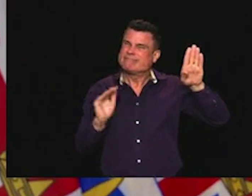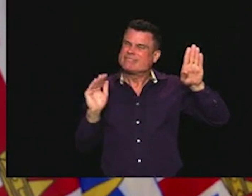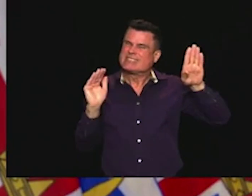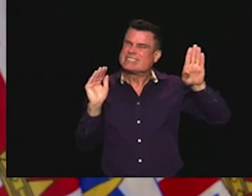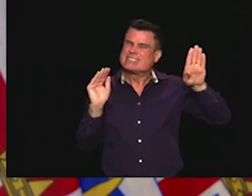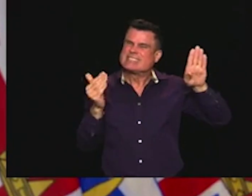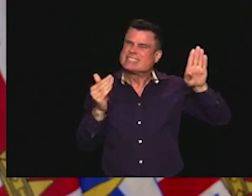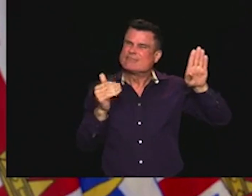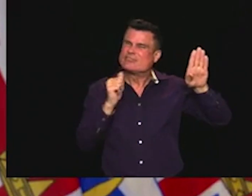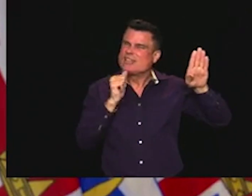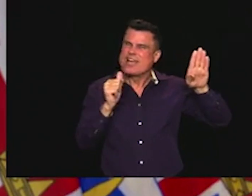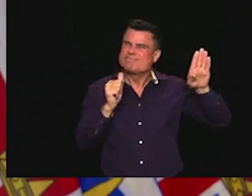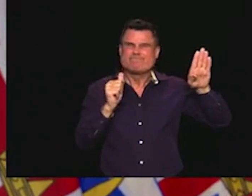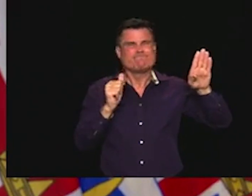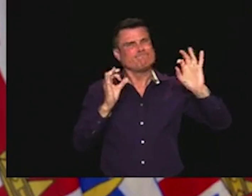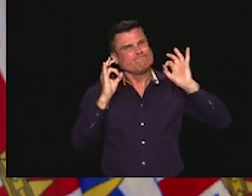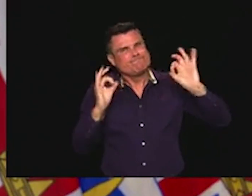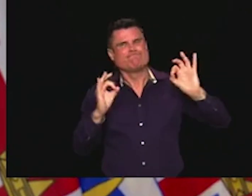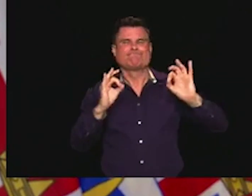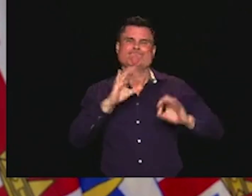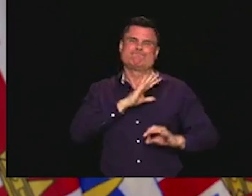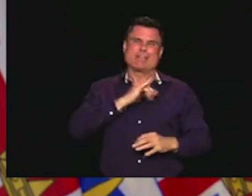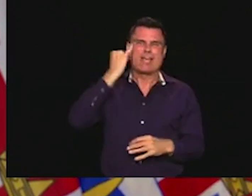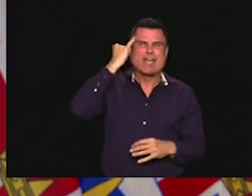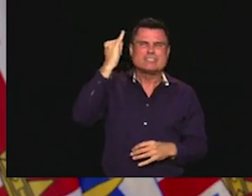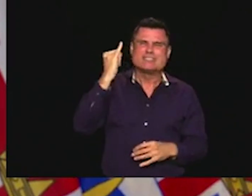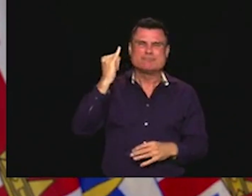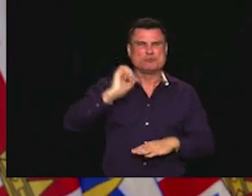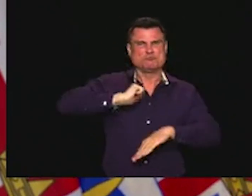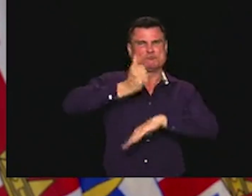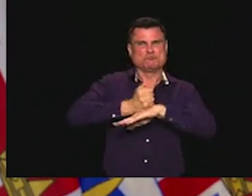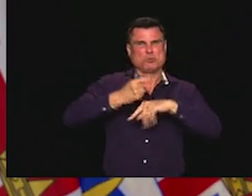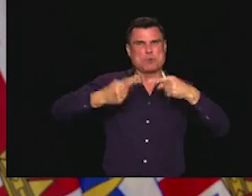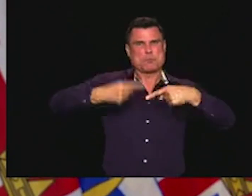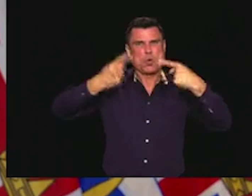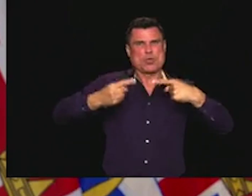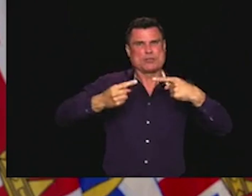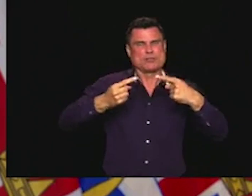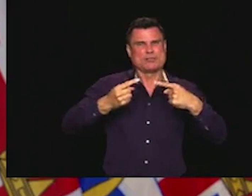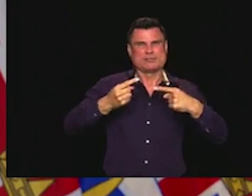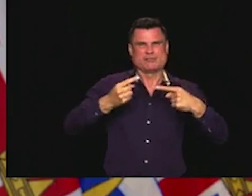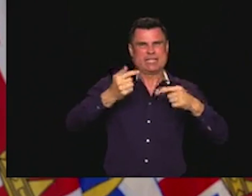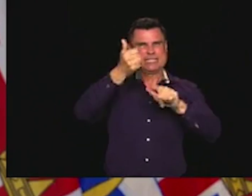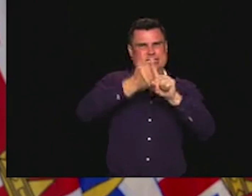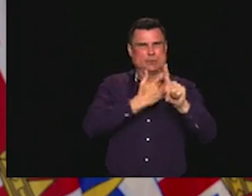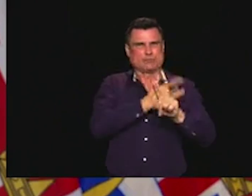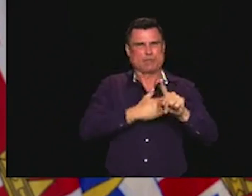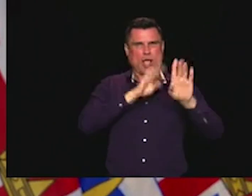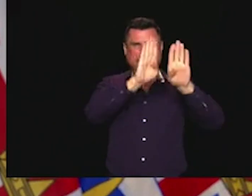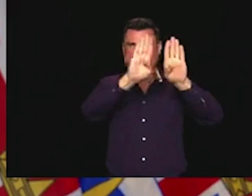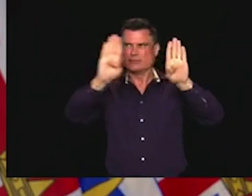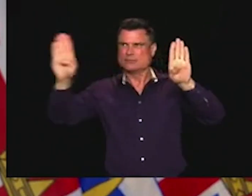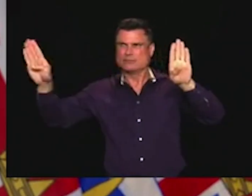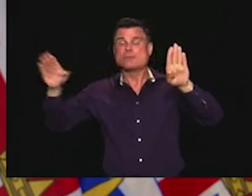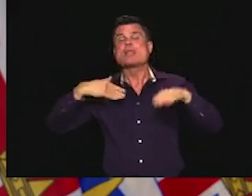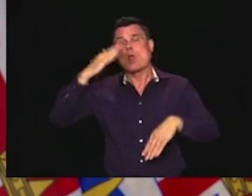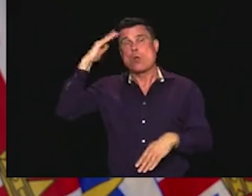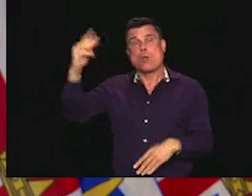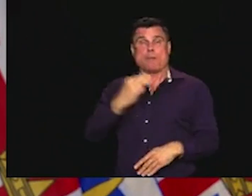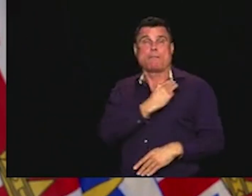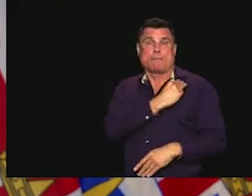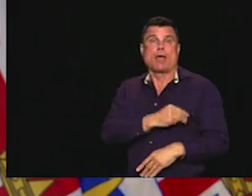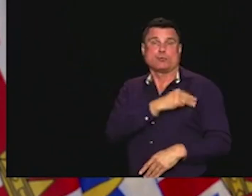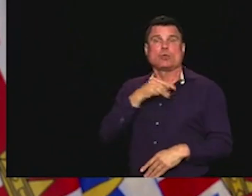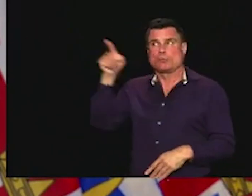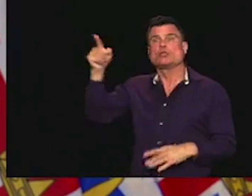Saskatchewan is not doing that right now. They do have some controls in place where they have a large outbreak now in the north. And it just goes to show us